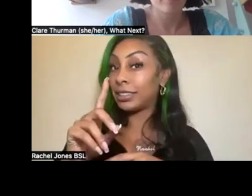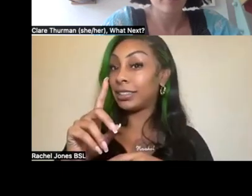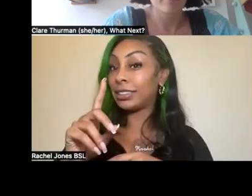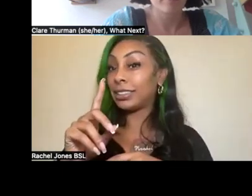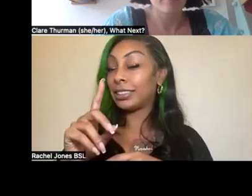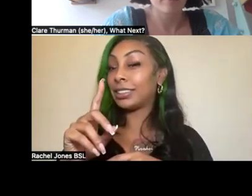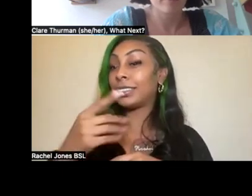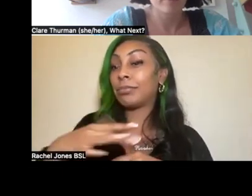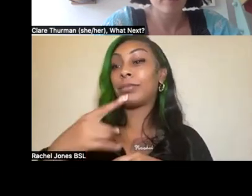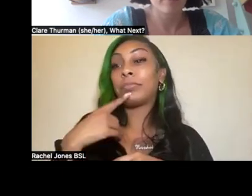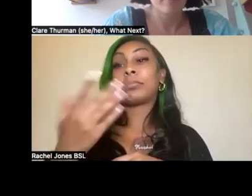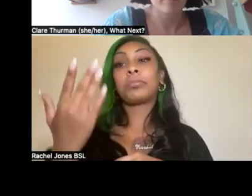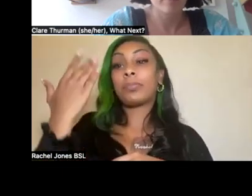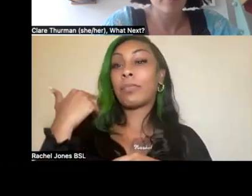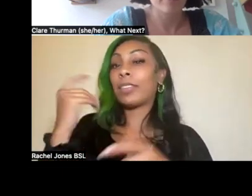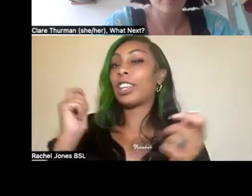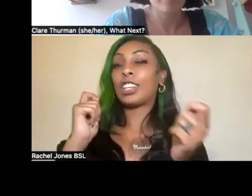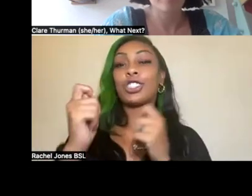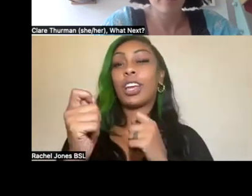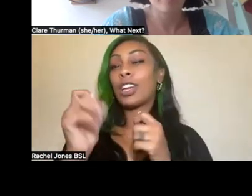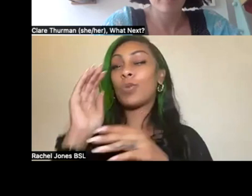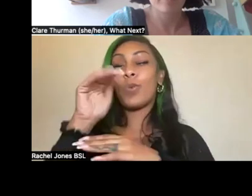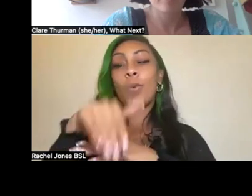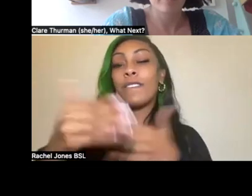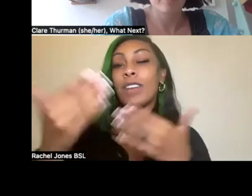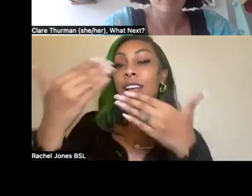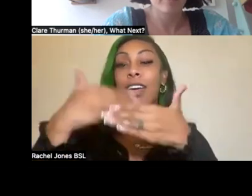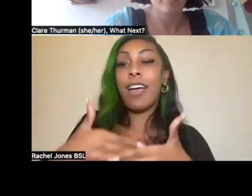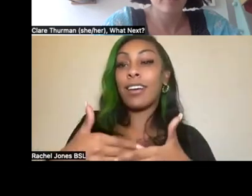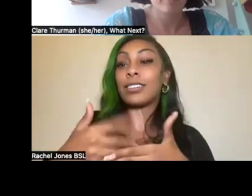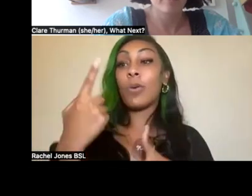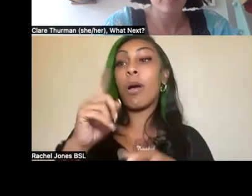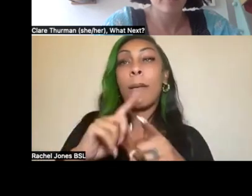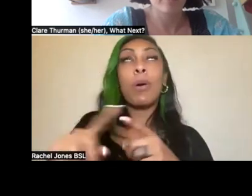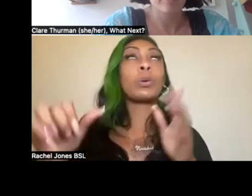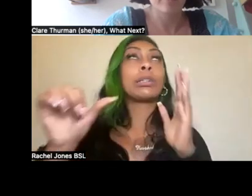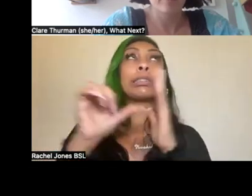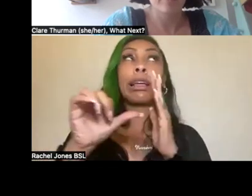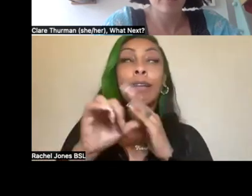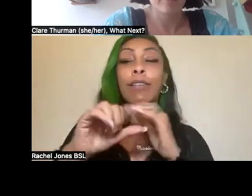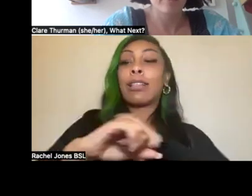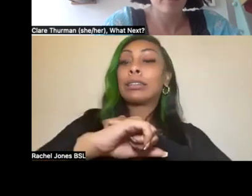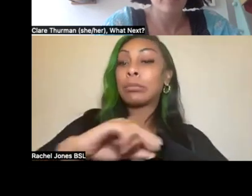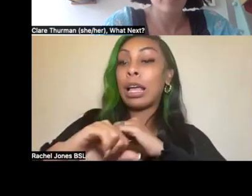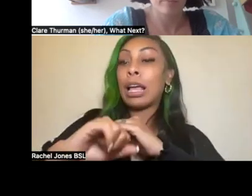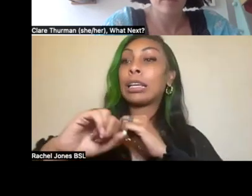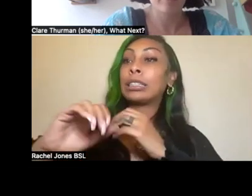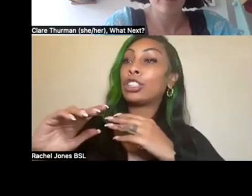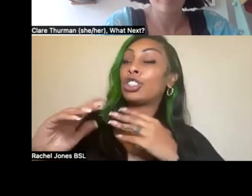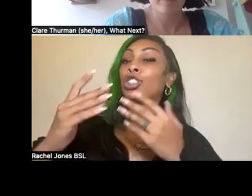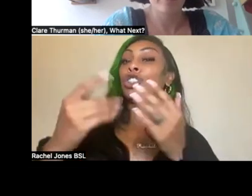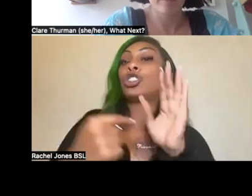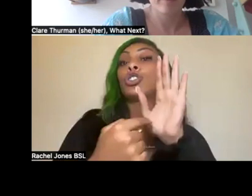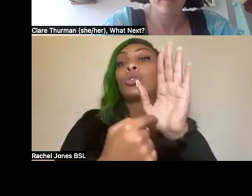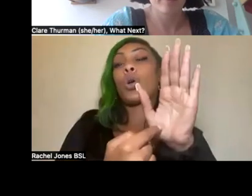we've said before, change doesn't happen overnight, and it is one of the most difficult spaces to present and show your work. And